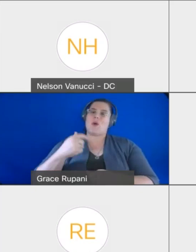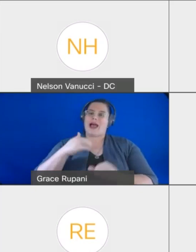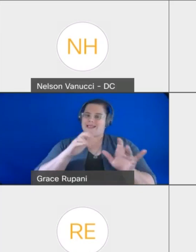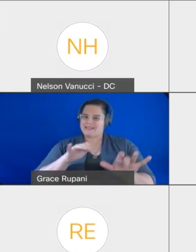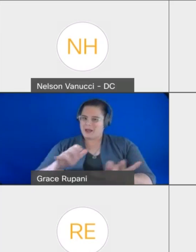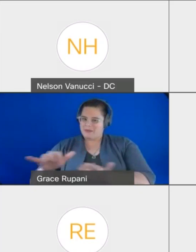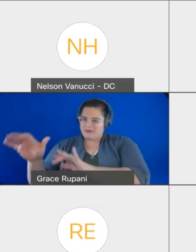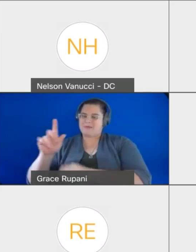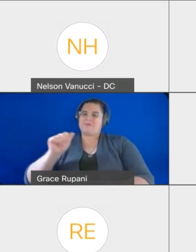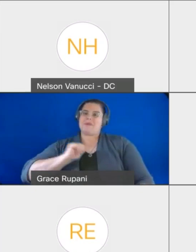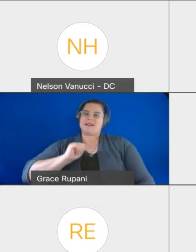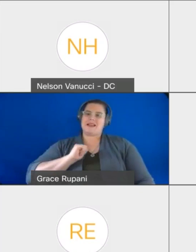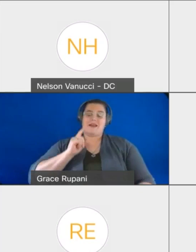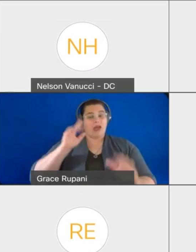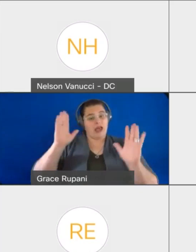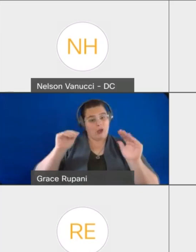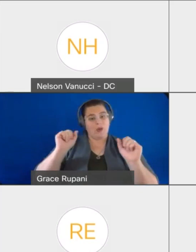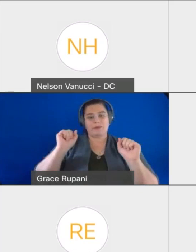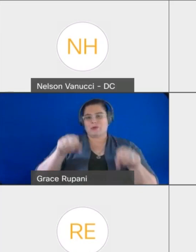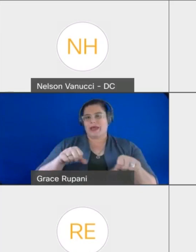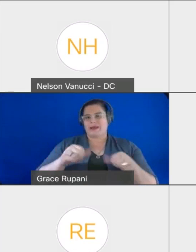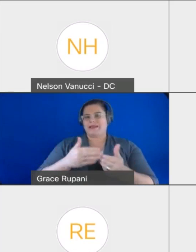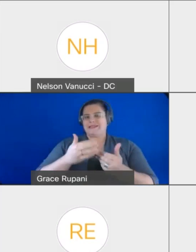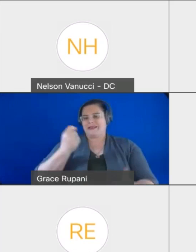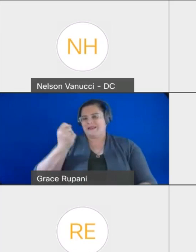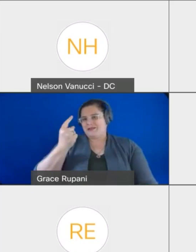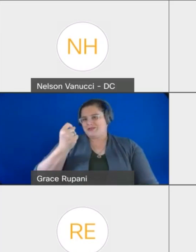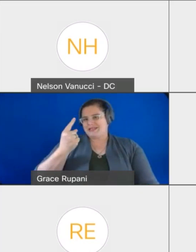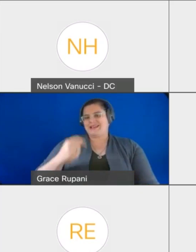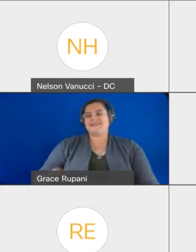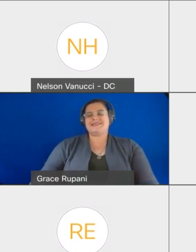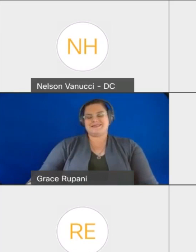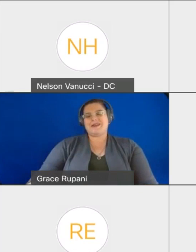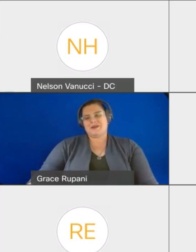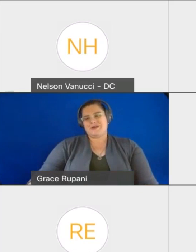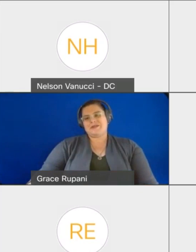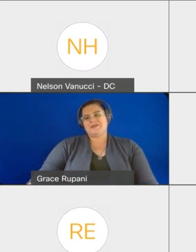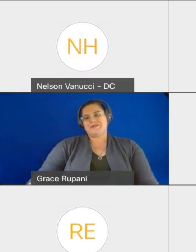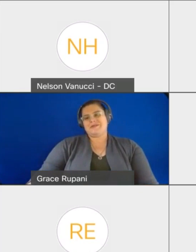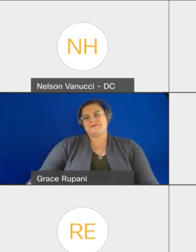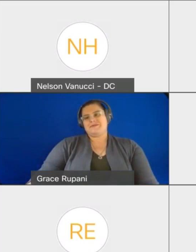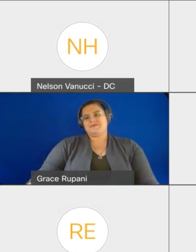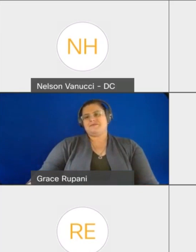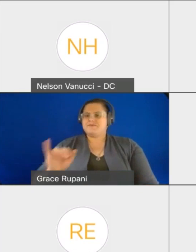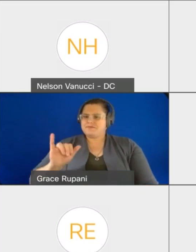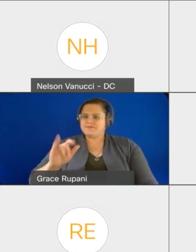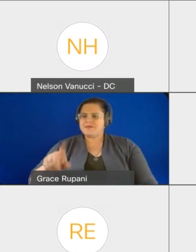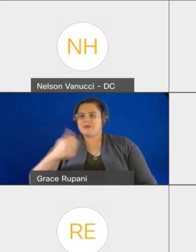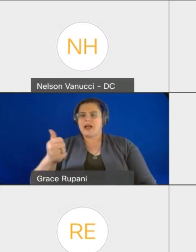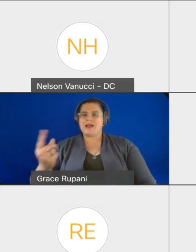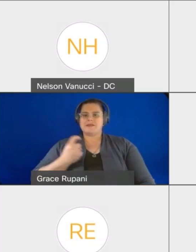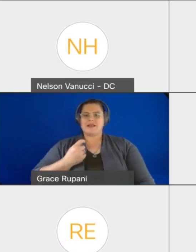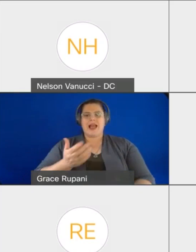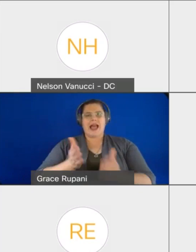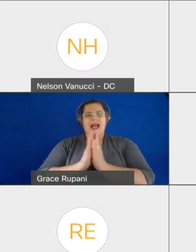in, I hope in a format that you can decipher. There was a request for updates on the number of staff, which I